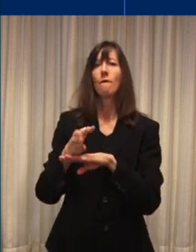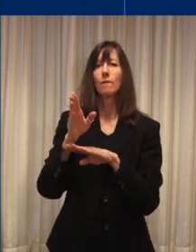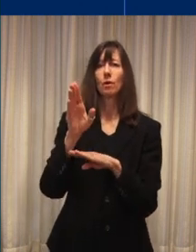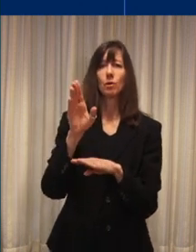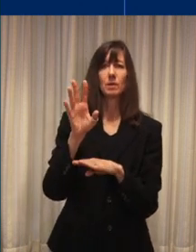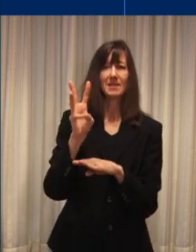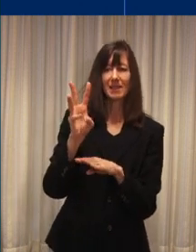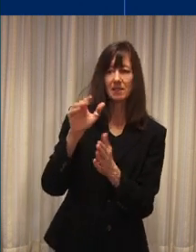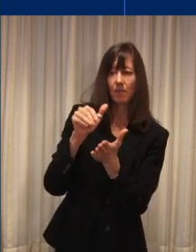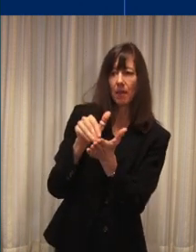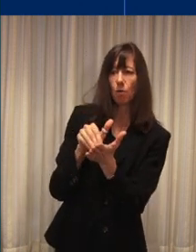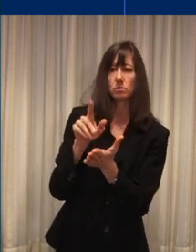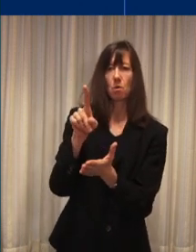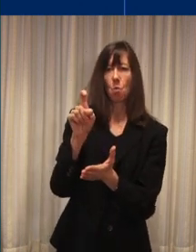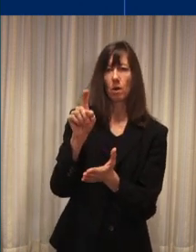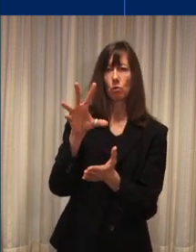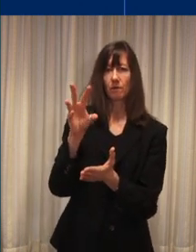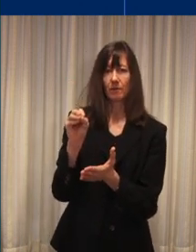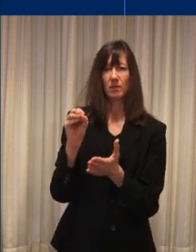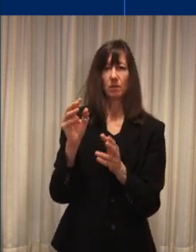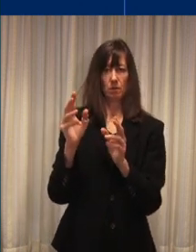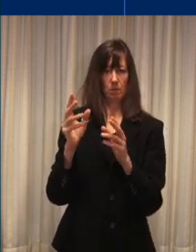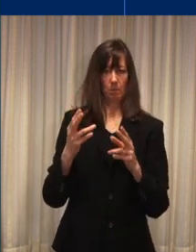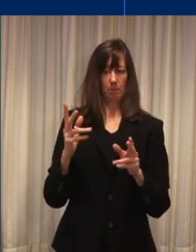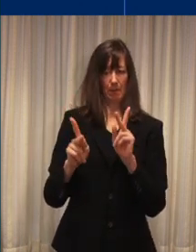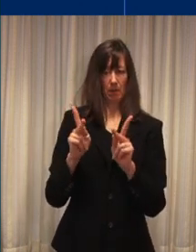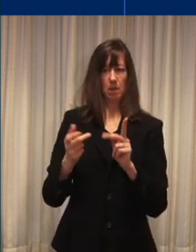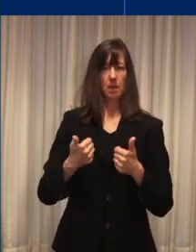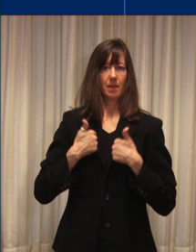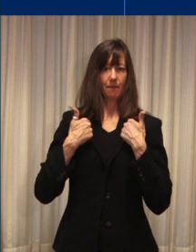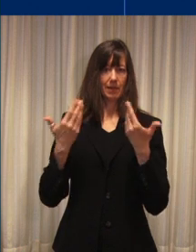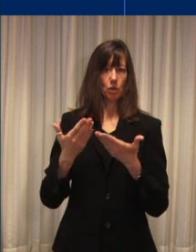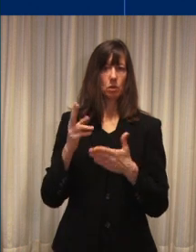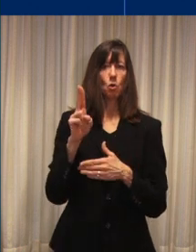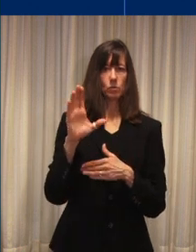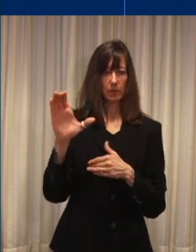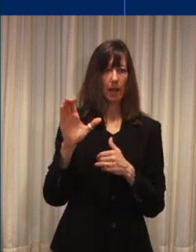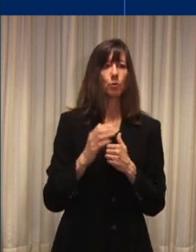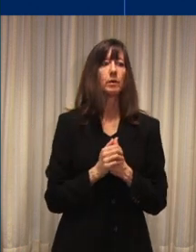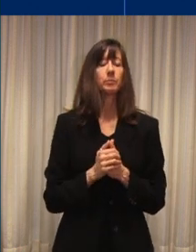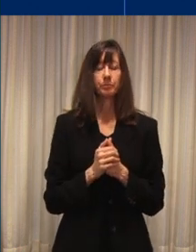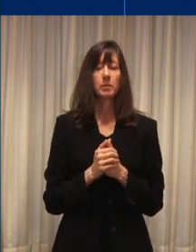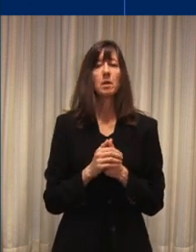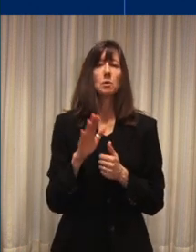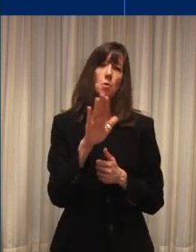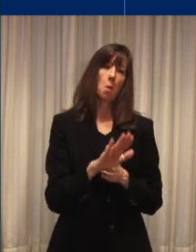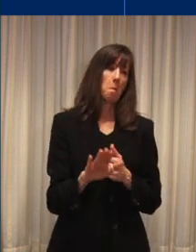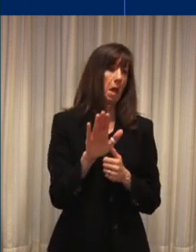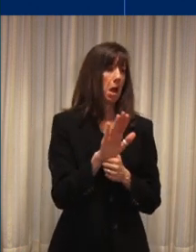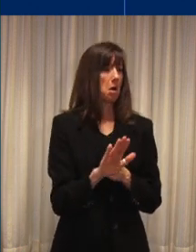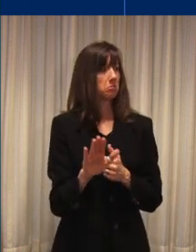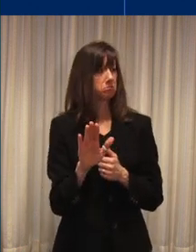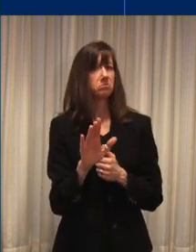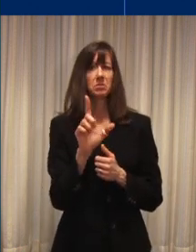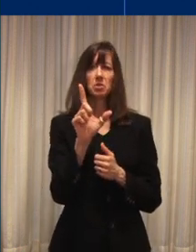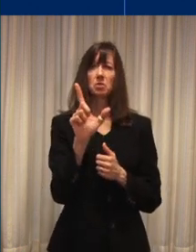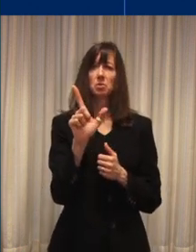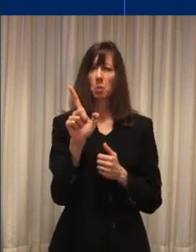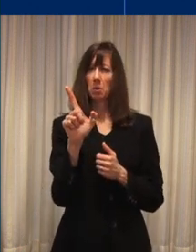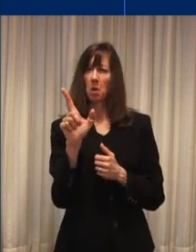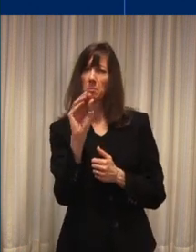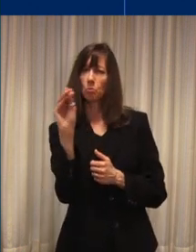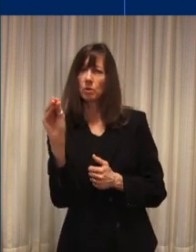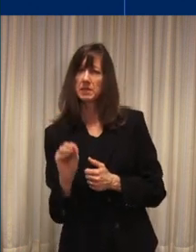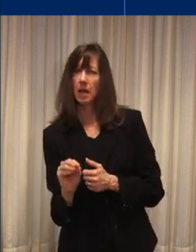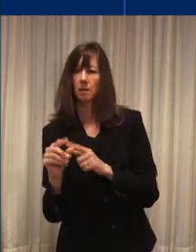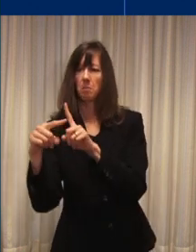6,150 residents. So we're still right about at 21% positive rate